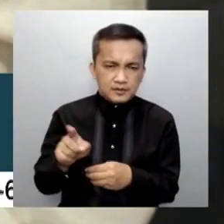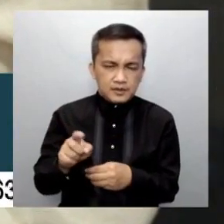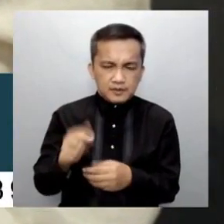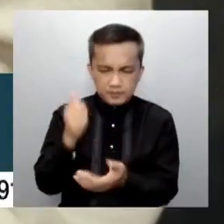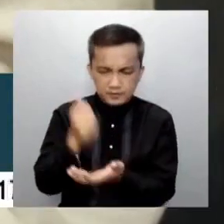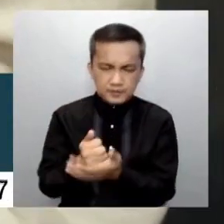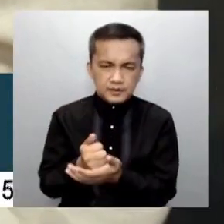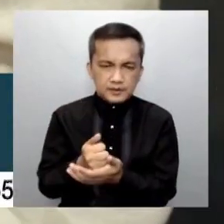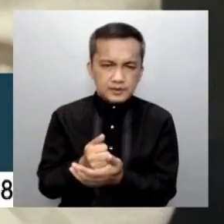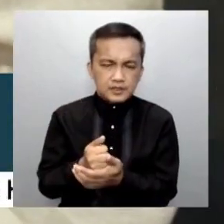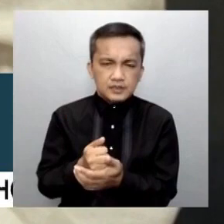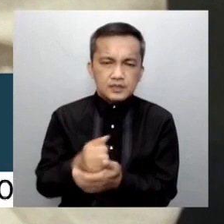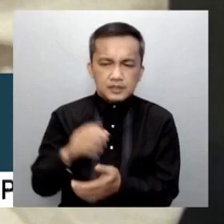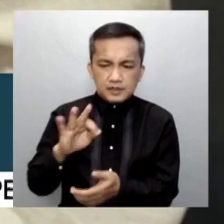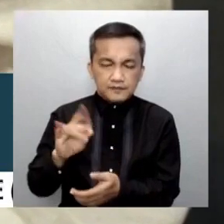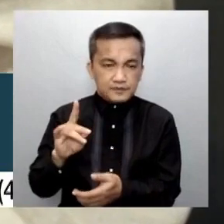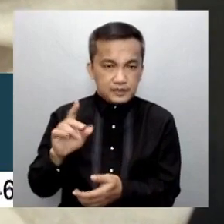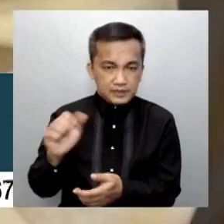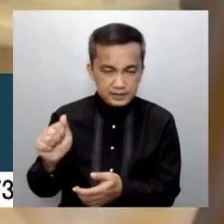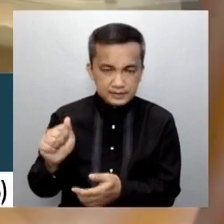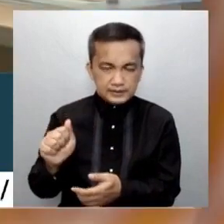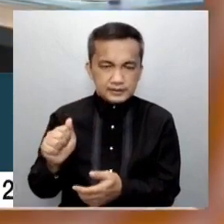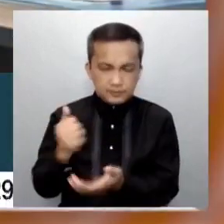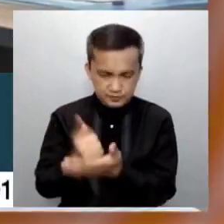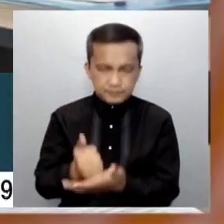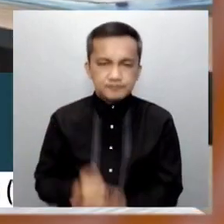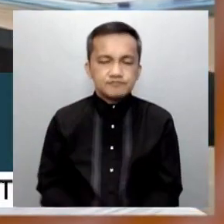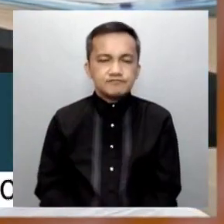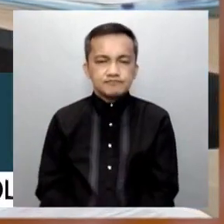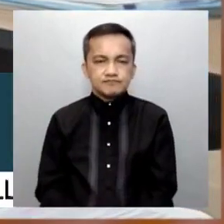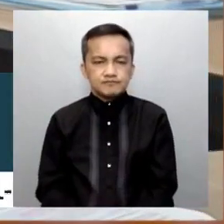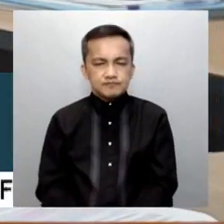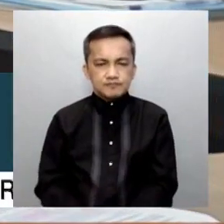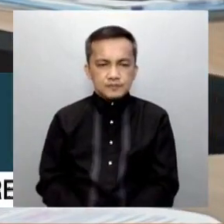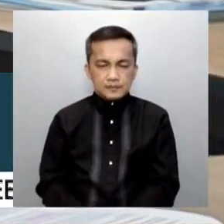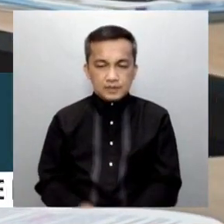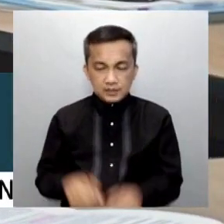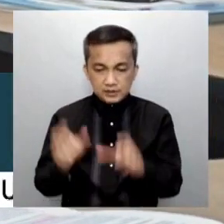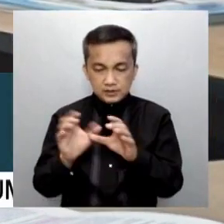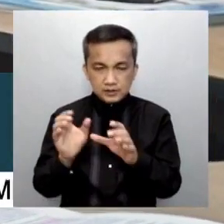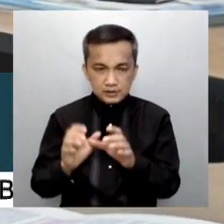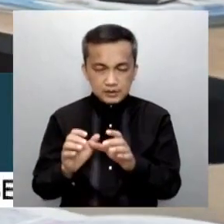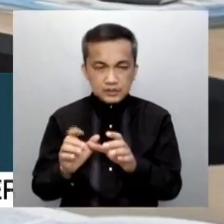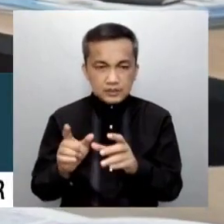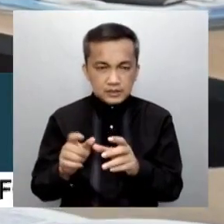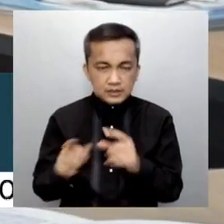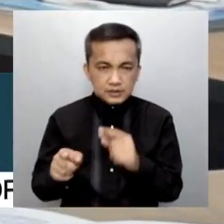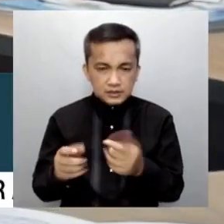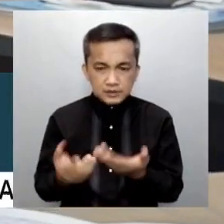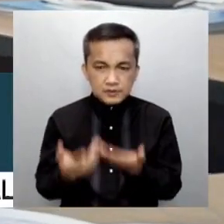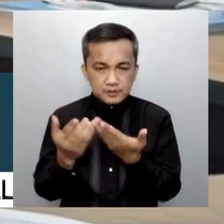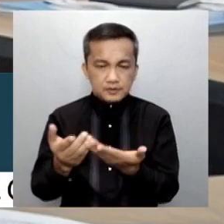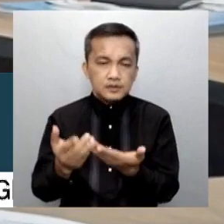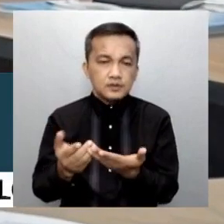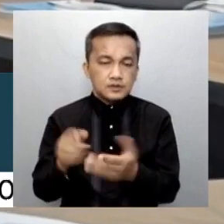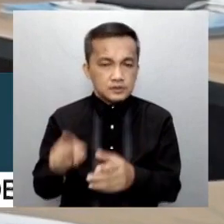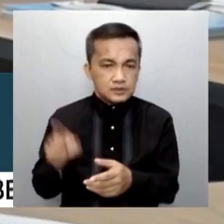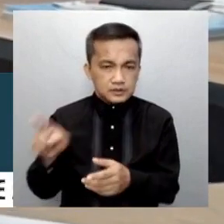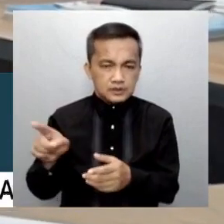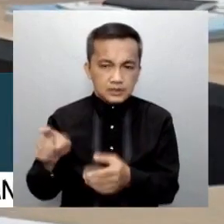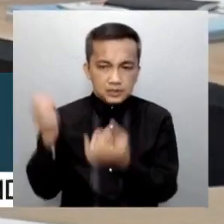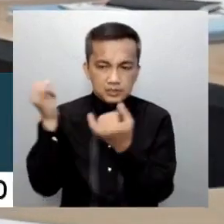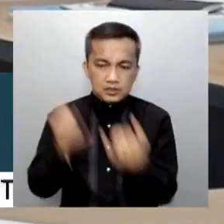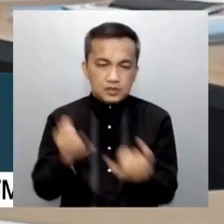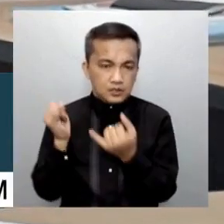Drug Administration, or FDA. Once the Certificate of Product Registration is issued, they will be importing